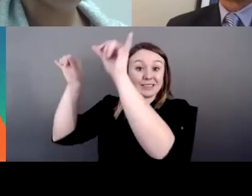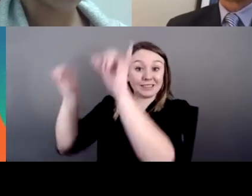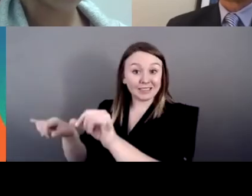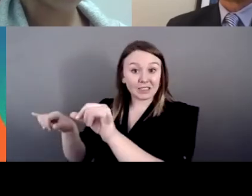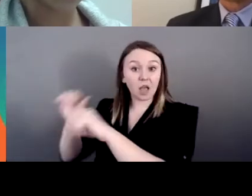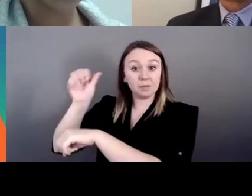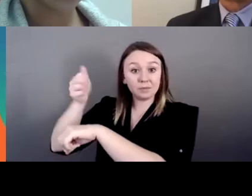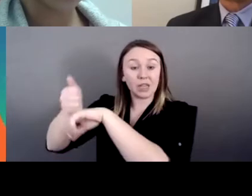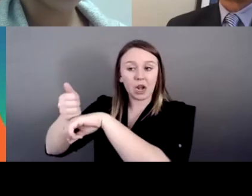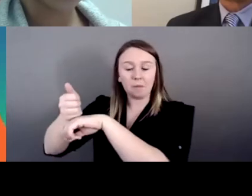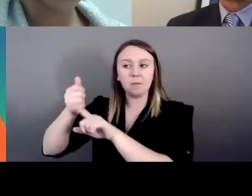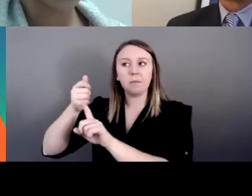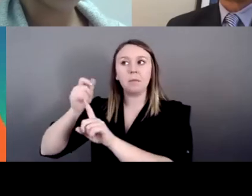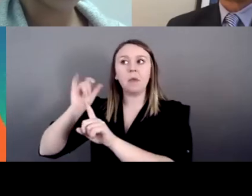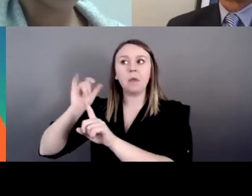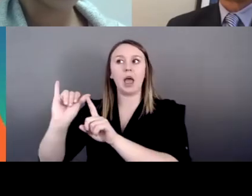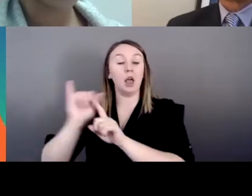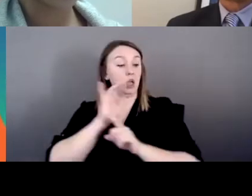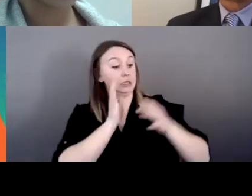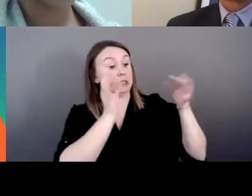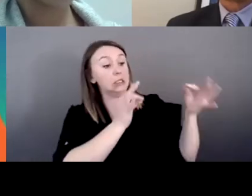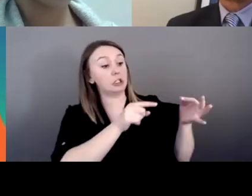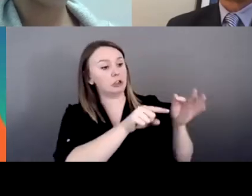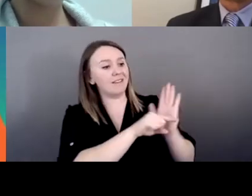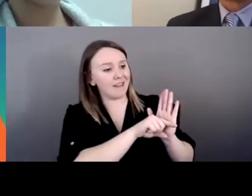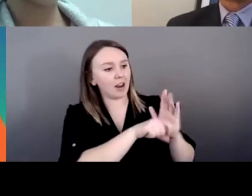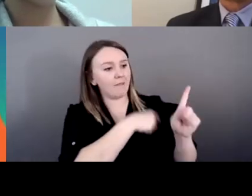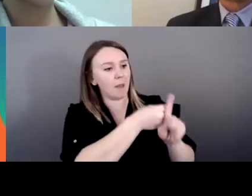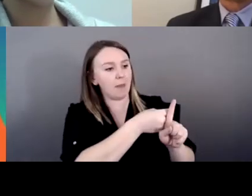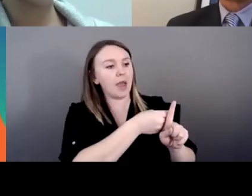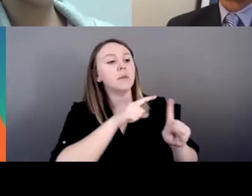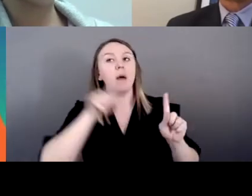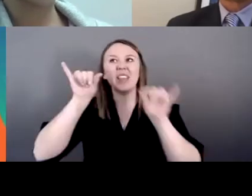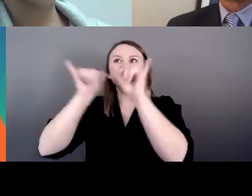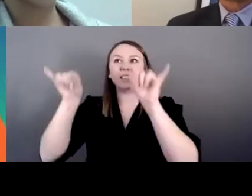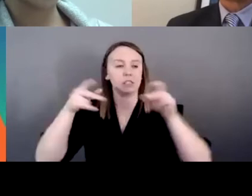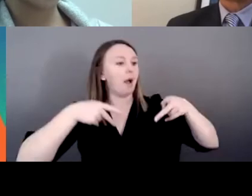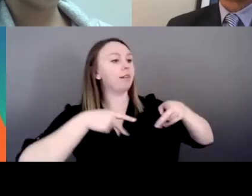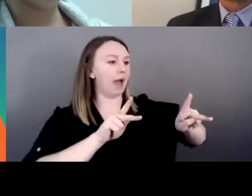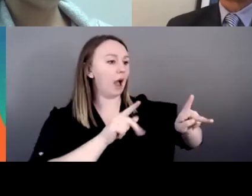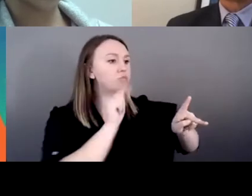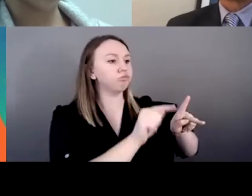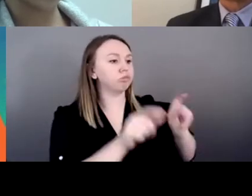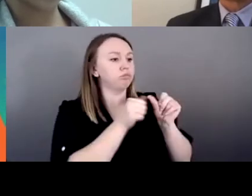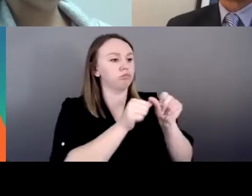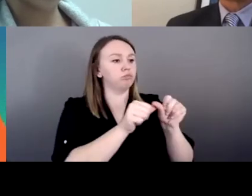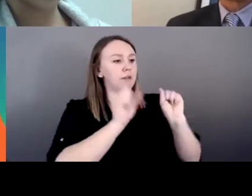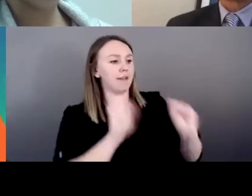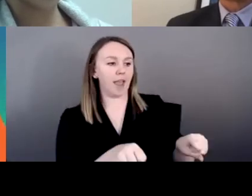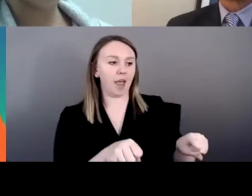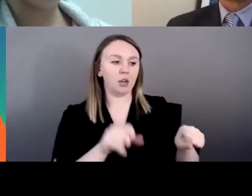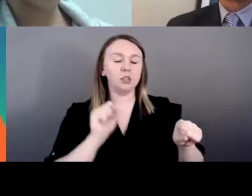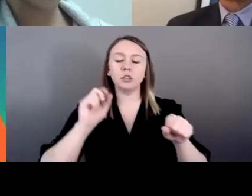okay for a really long time for these choices to take place. And so as a researcher, it becomes important to question, like, how are these policies